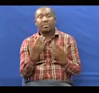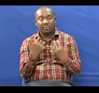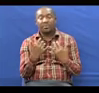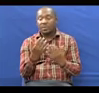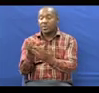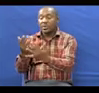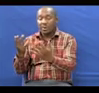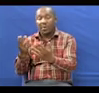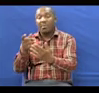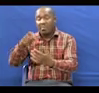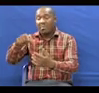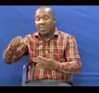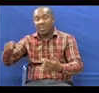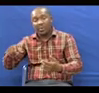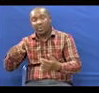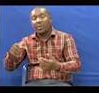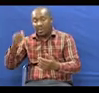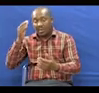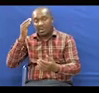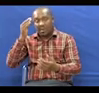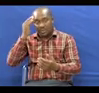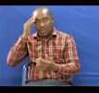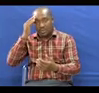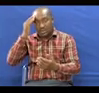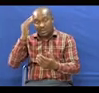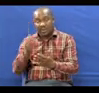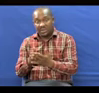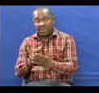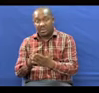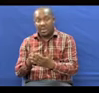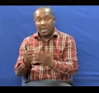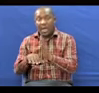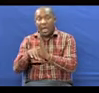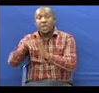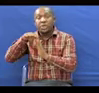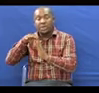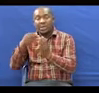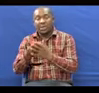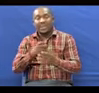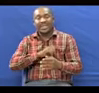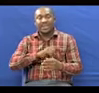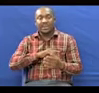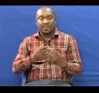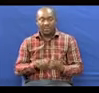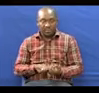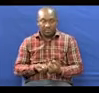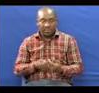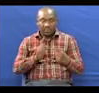It provides informations of people in terms of their age and the sex. But second ones, these